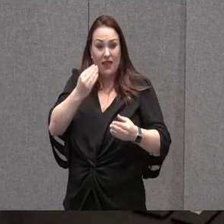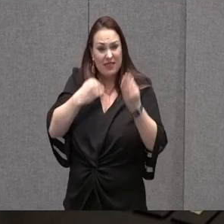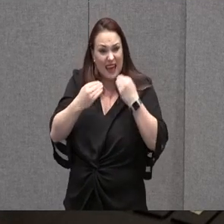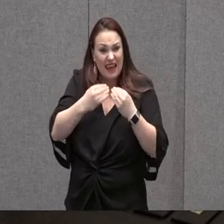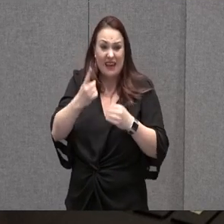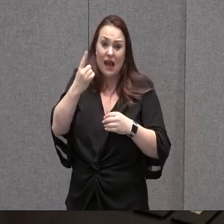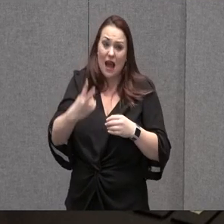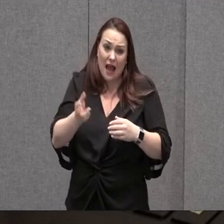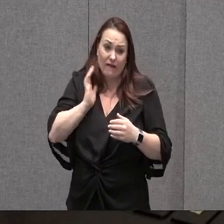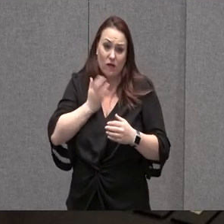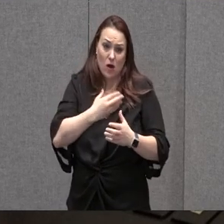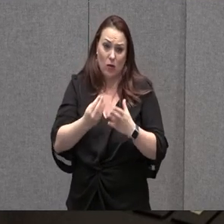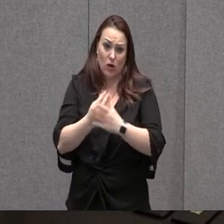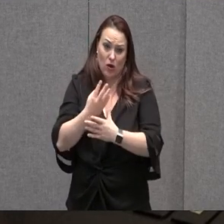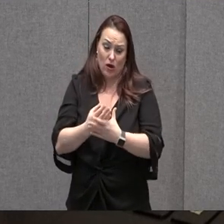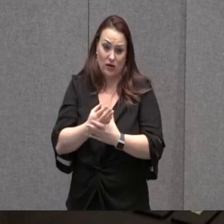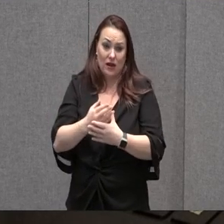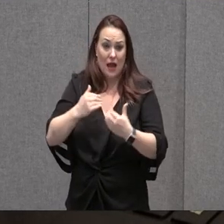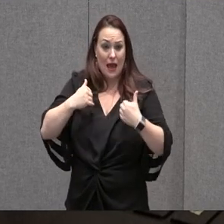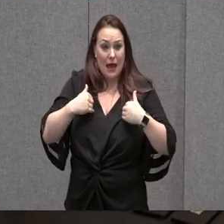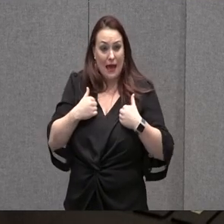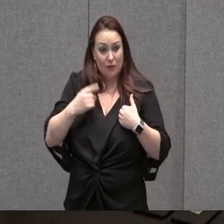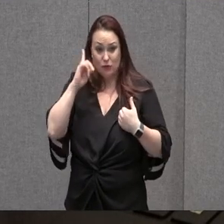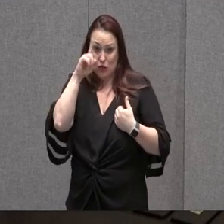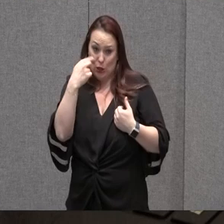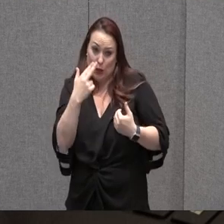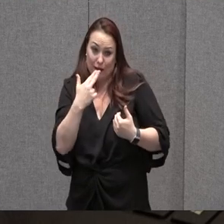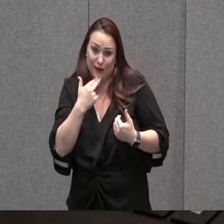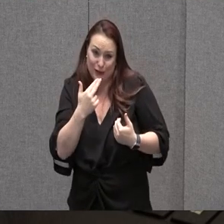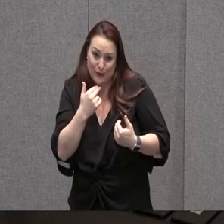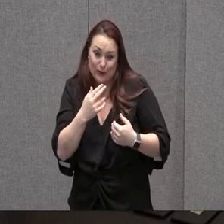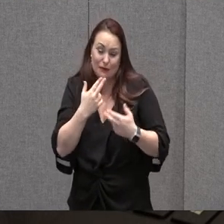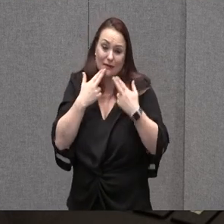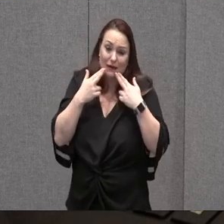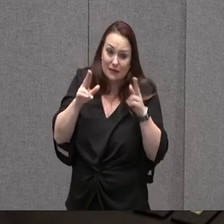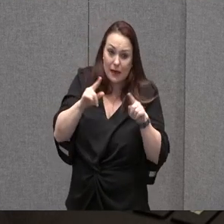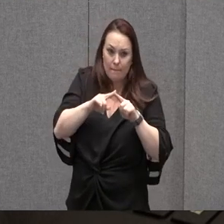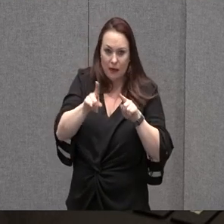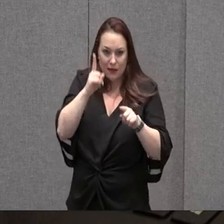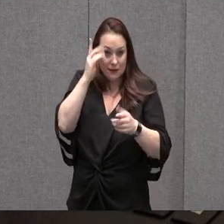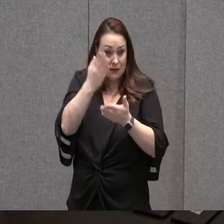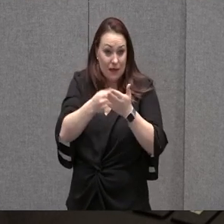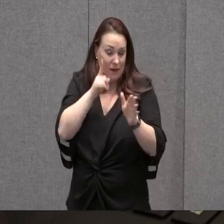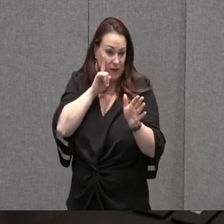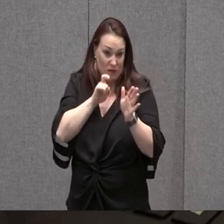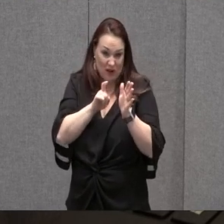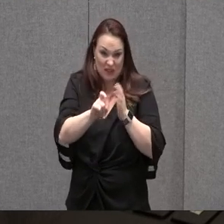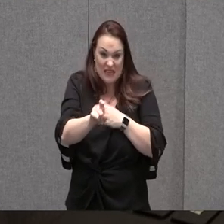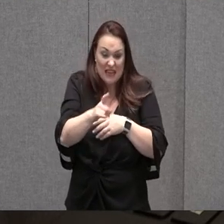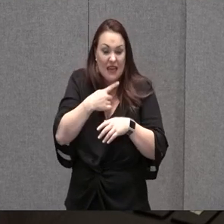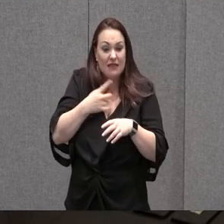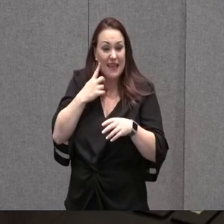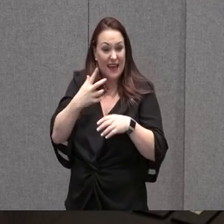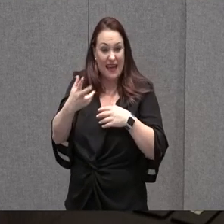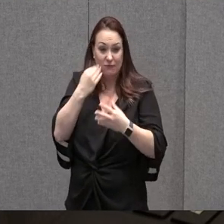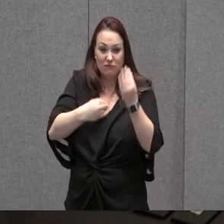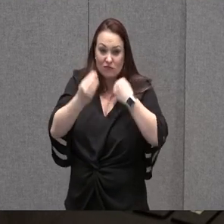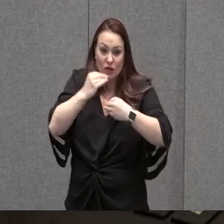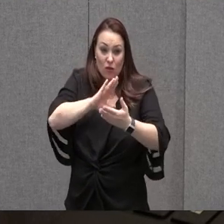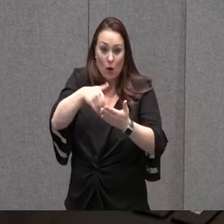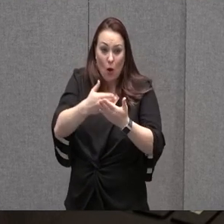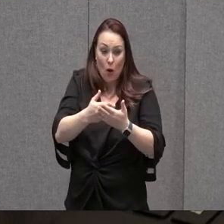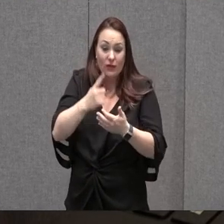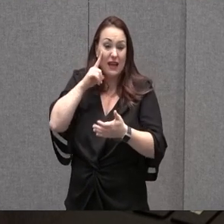cute and innocent, but some have a sneaky side. They can wipe out a garden in no time flat. The chickens